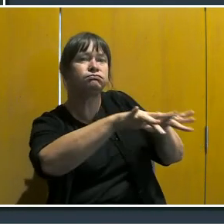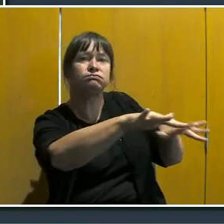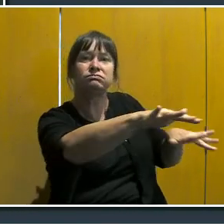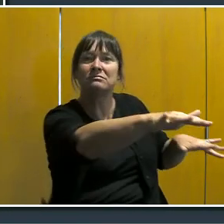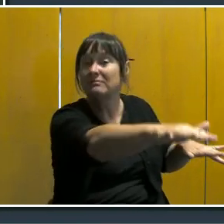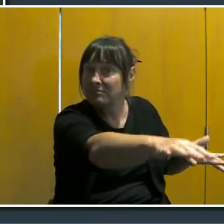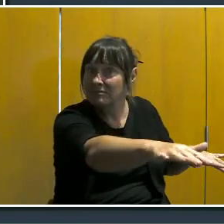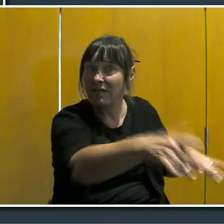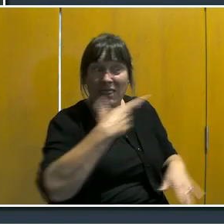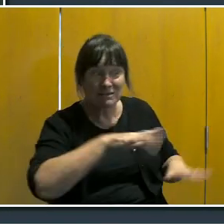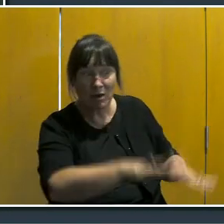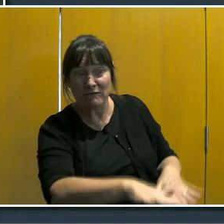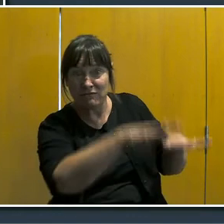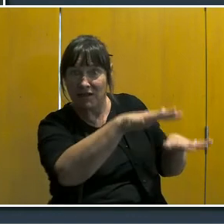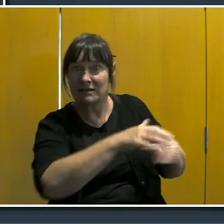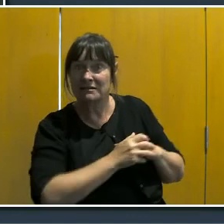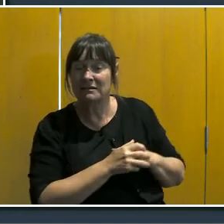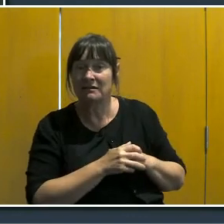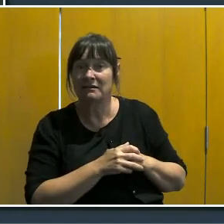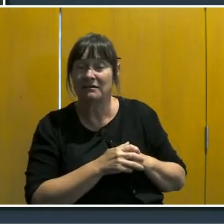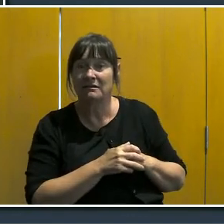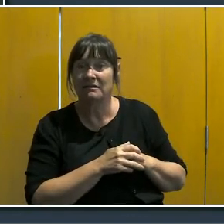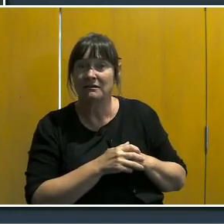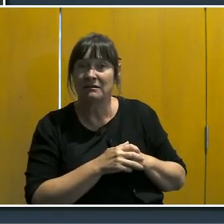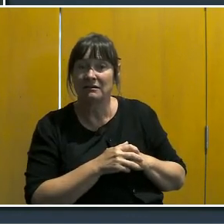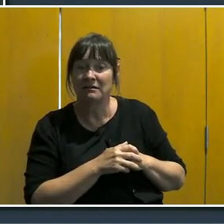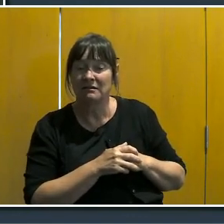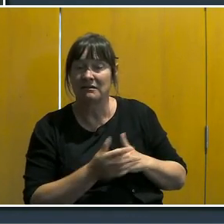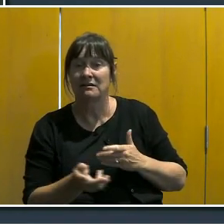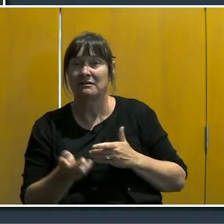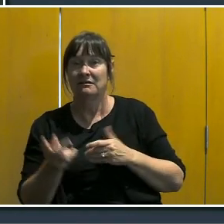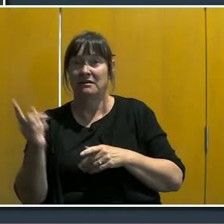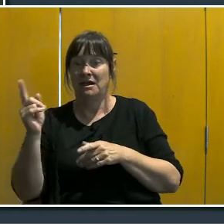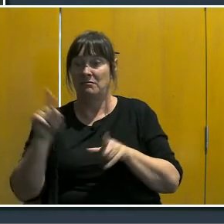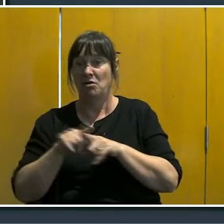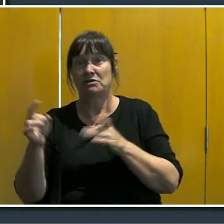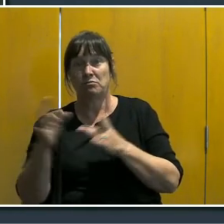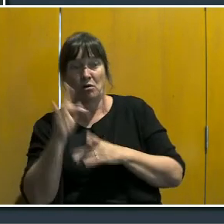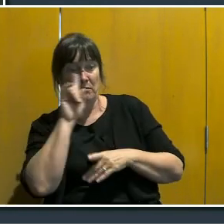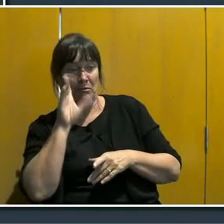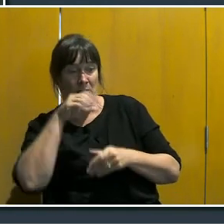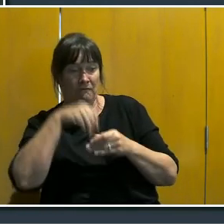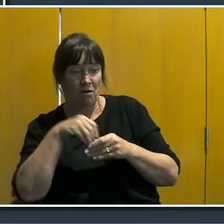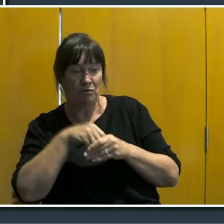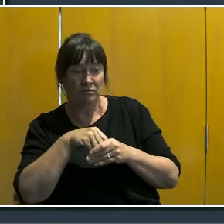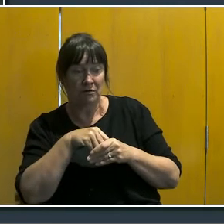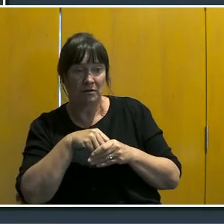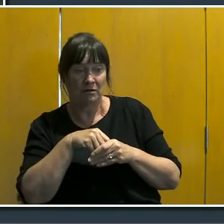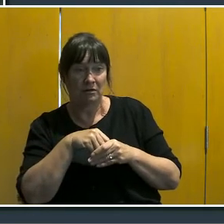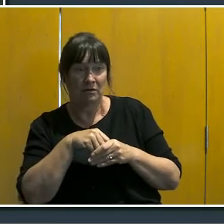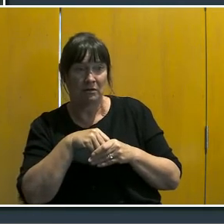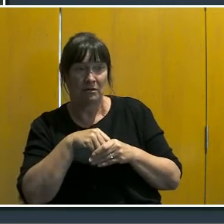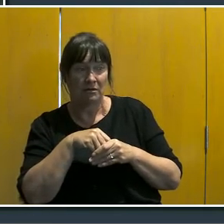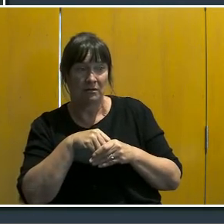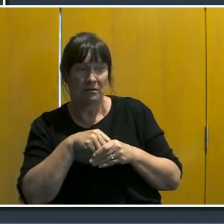stormwater system where the key stakeholders that should be involved in that stormwater system feel relatively alienated, so they wouldn't